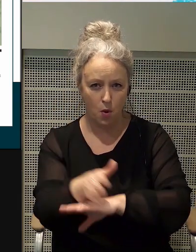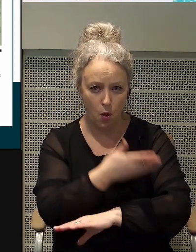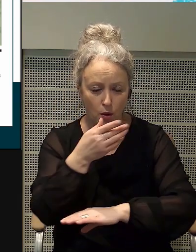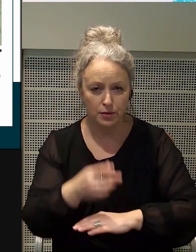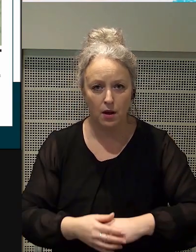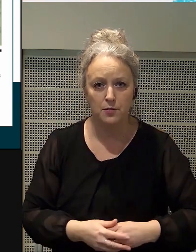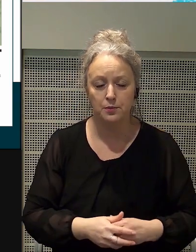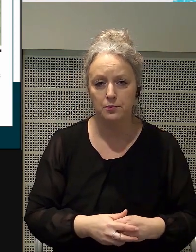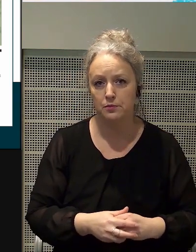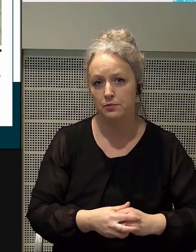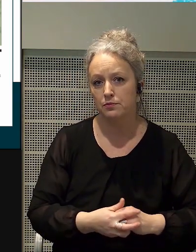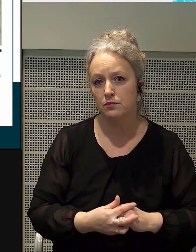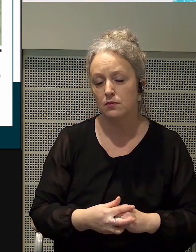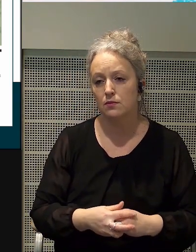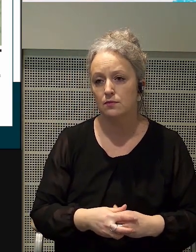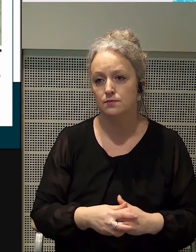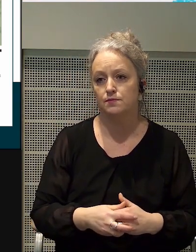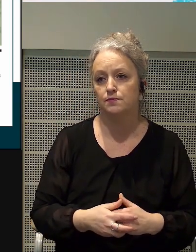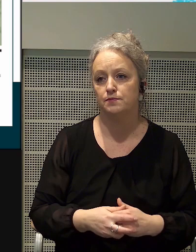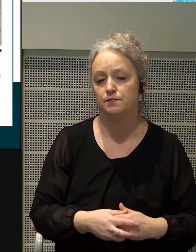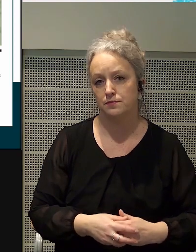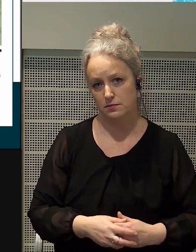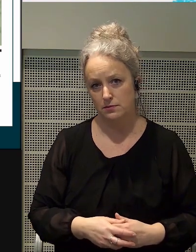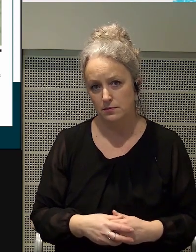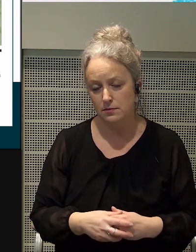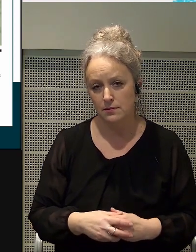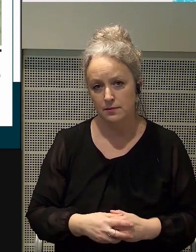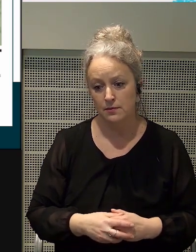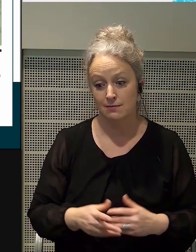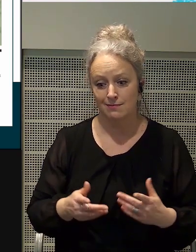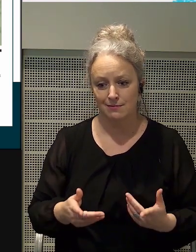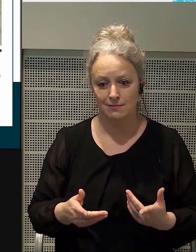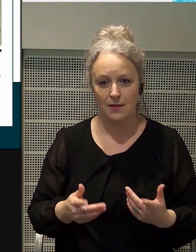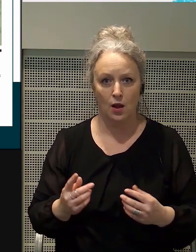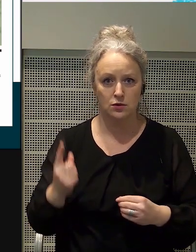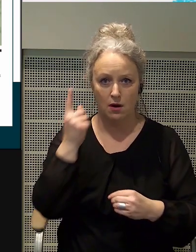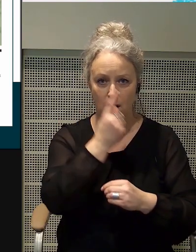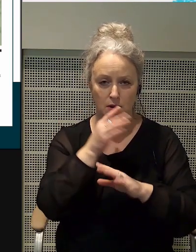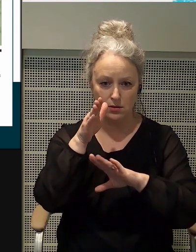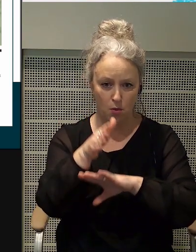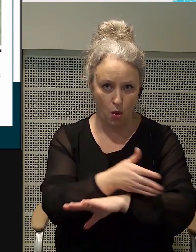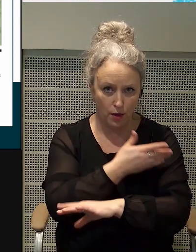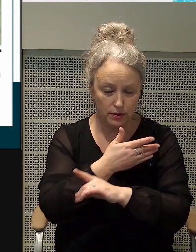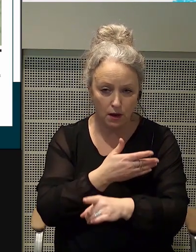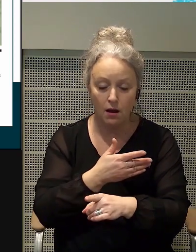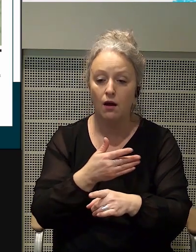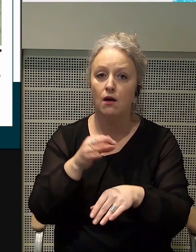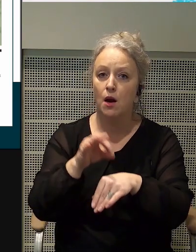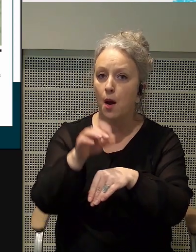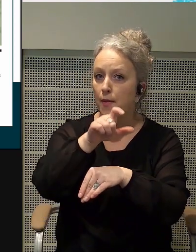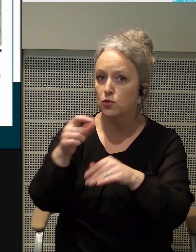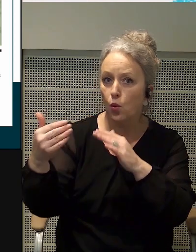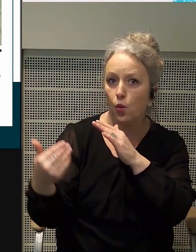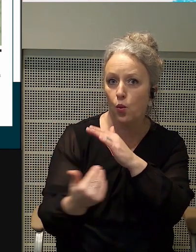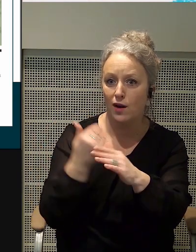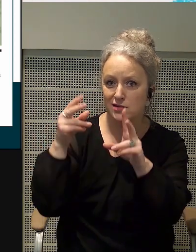life. But it fades with time. So after a year, we tested again, and we found no improvement. That was odd, because